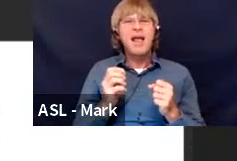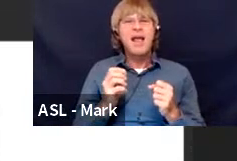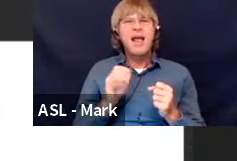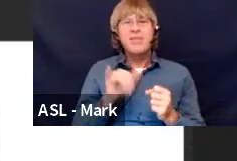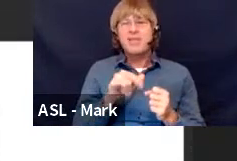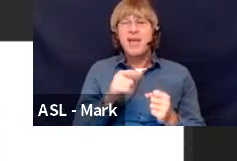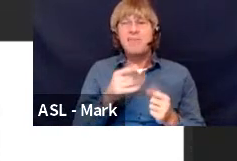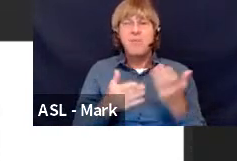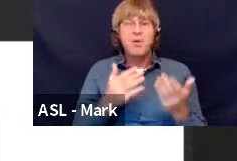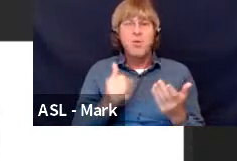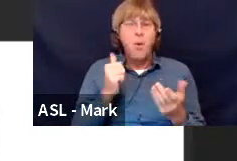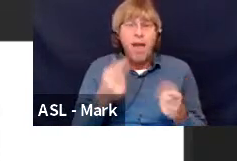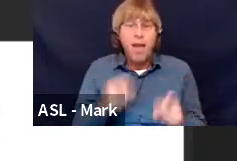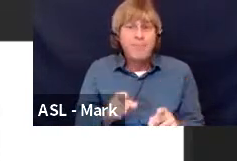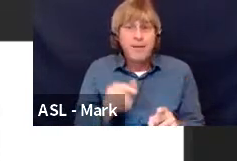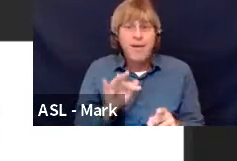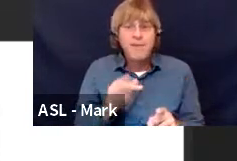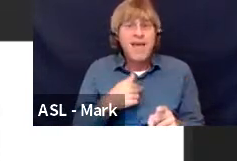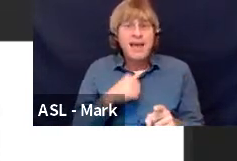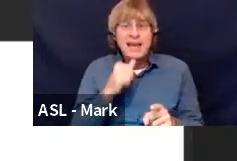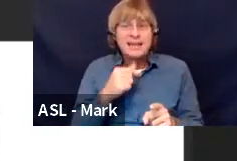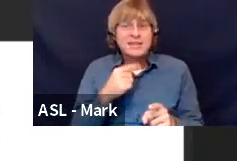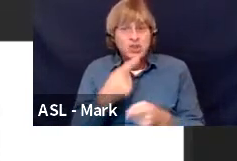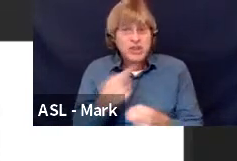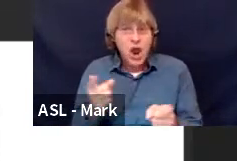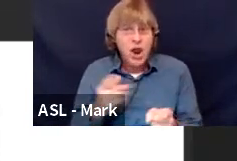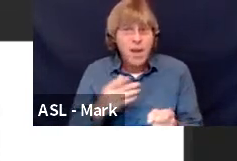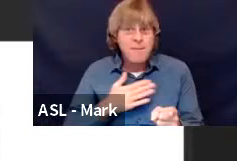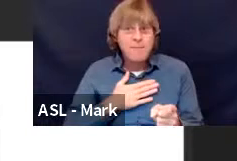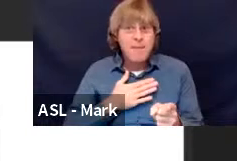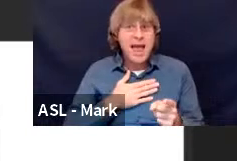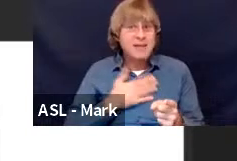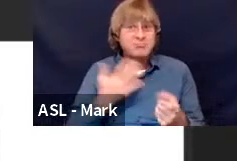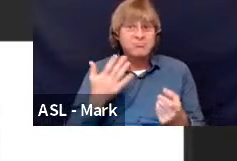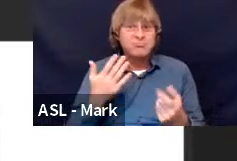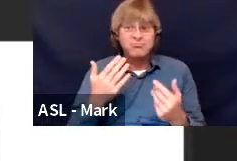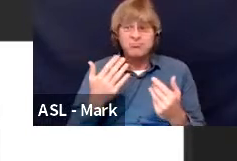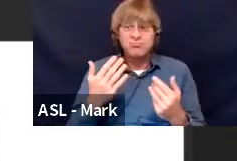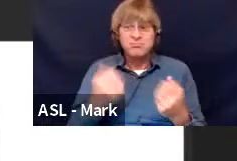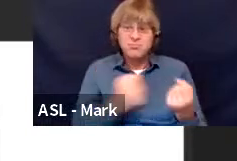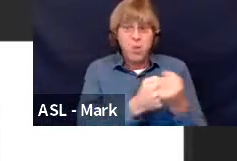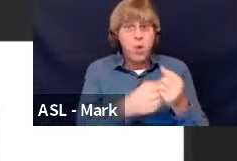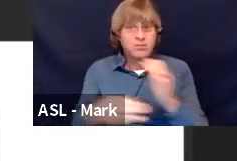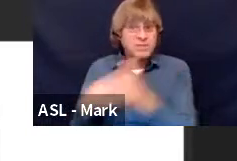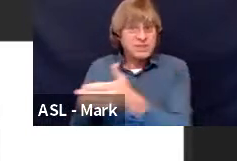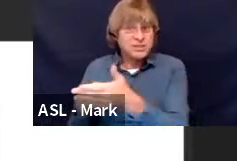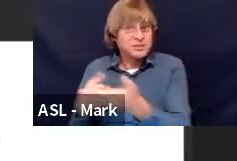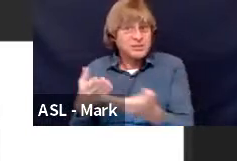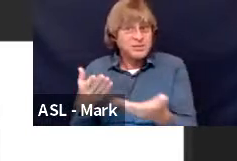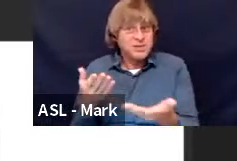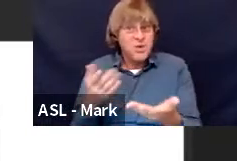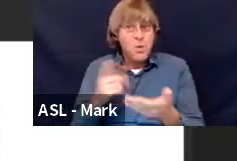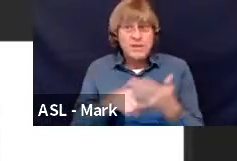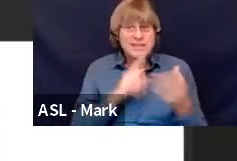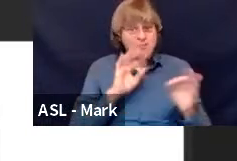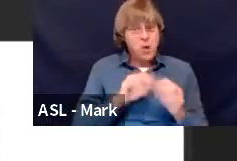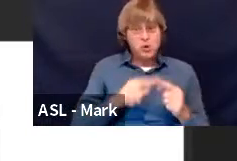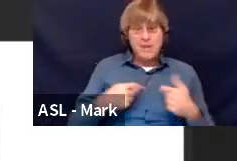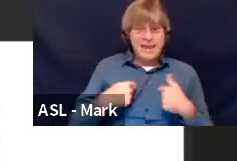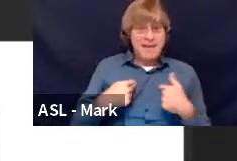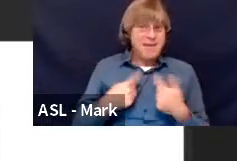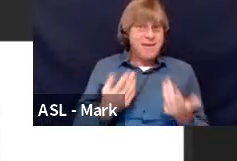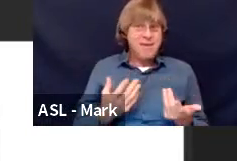probably wouldn't have happened if I hadn't shared my stance on things, what was important to